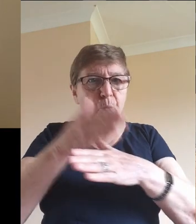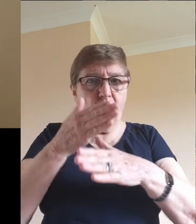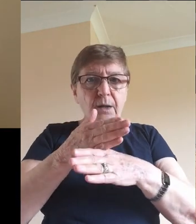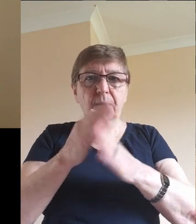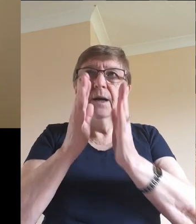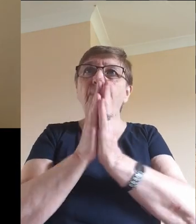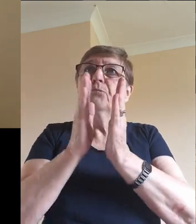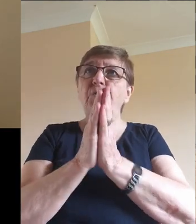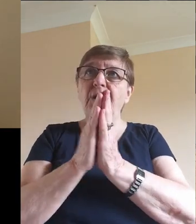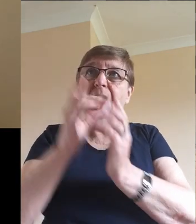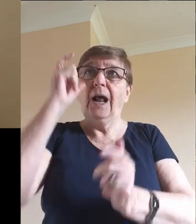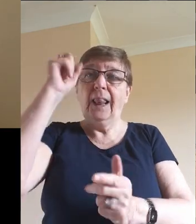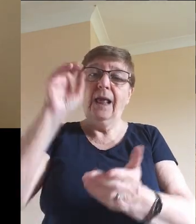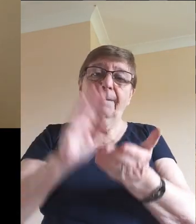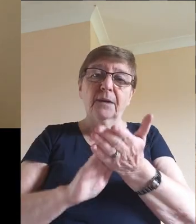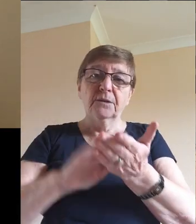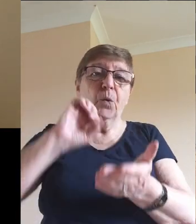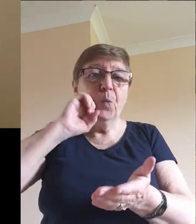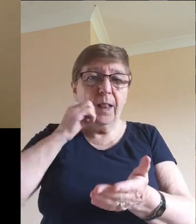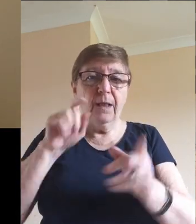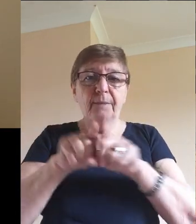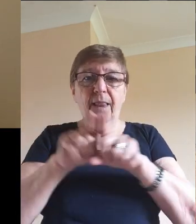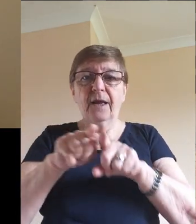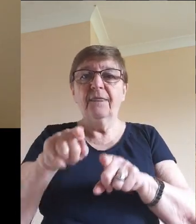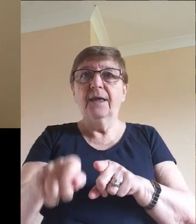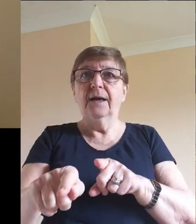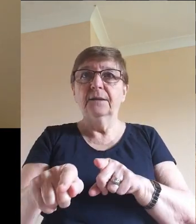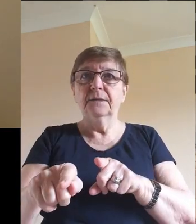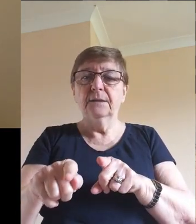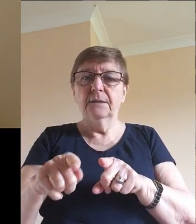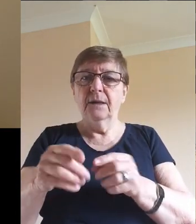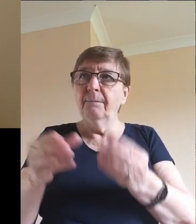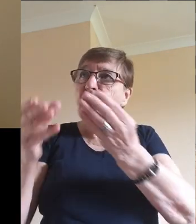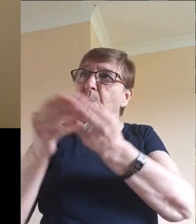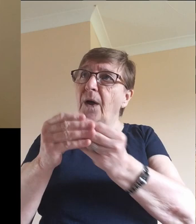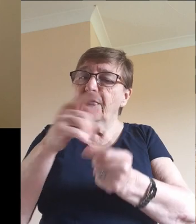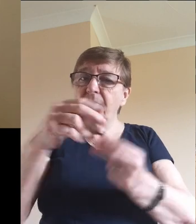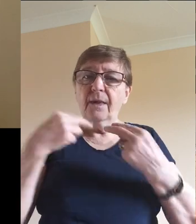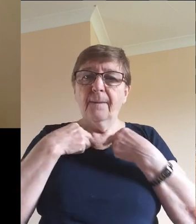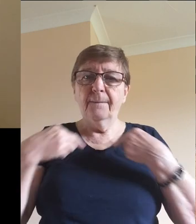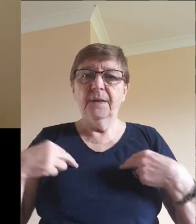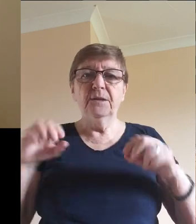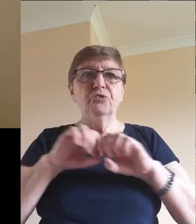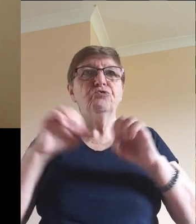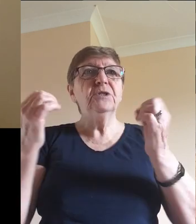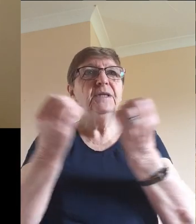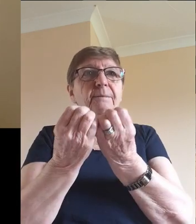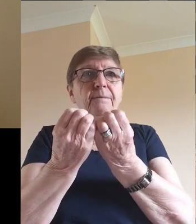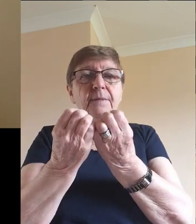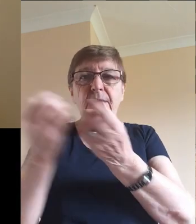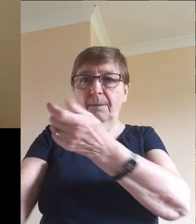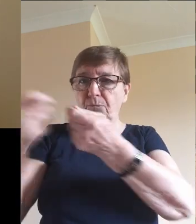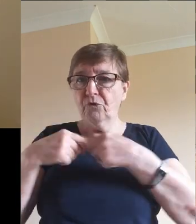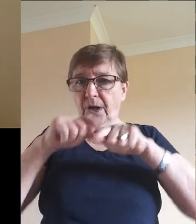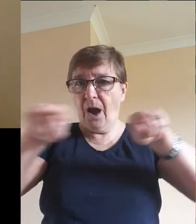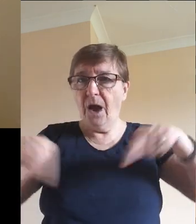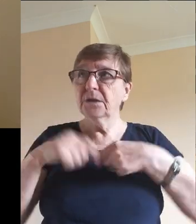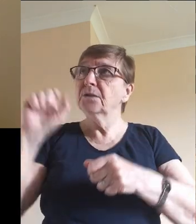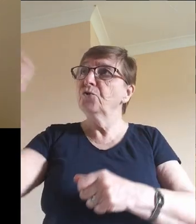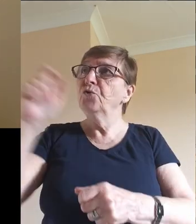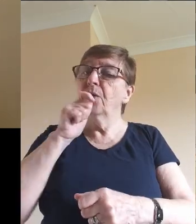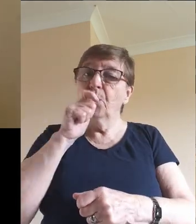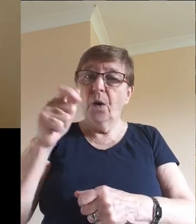Be with our ministry team as they bring your word to us week by week. We pray that the spirit of understanding and